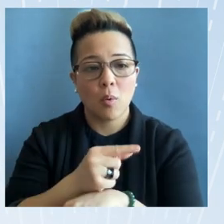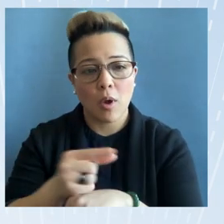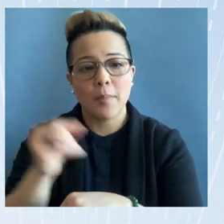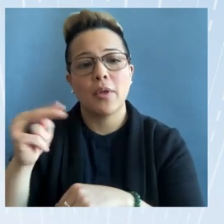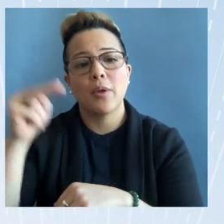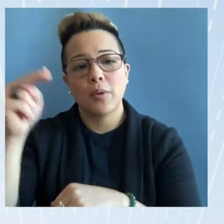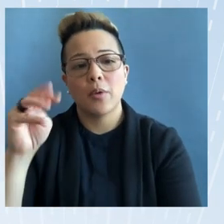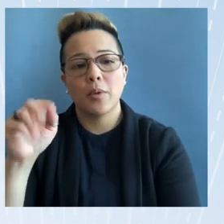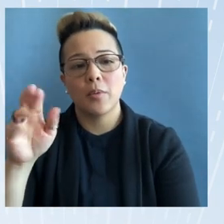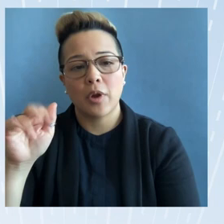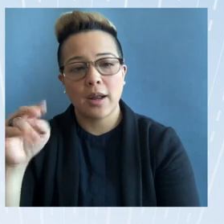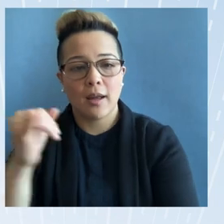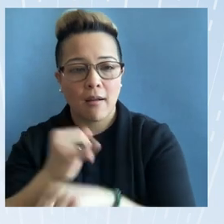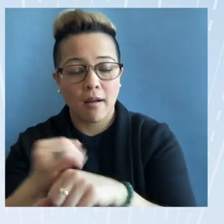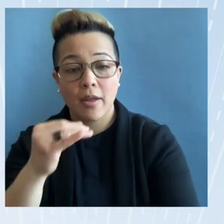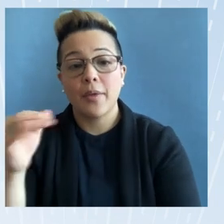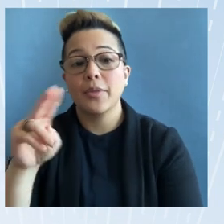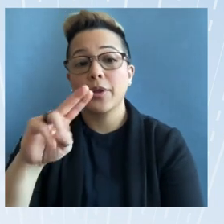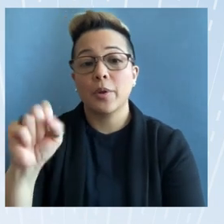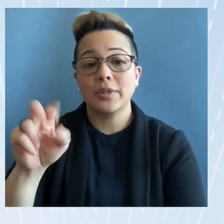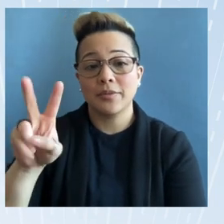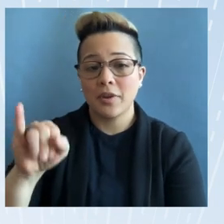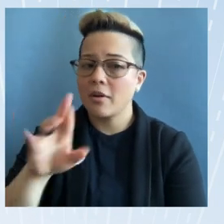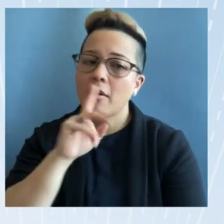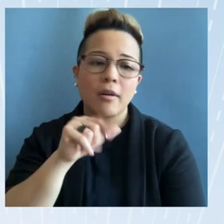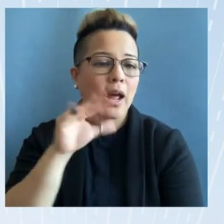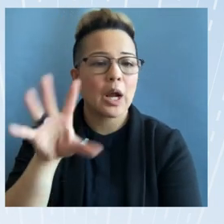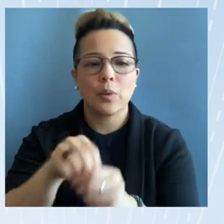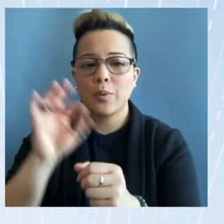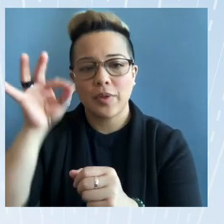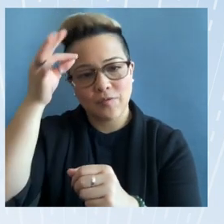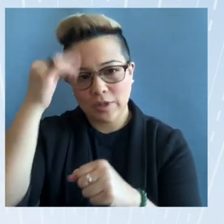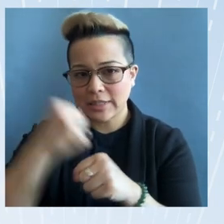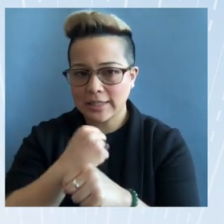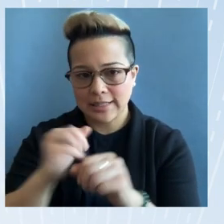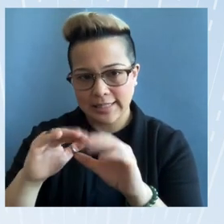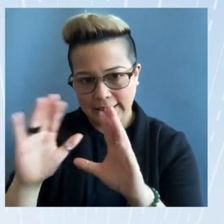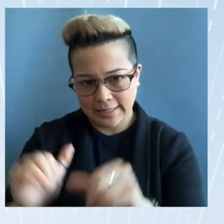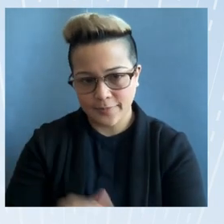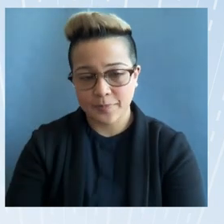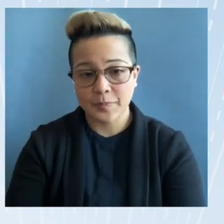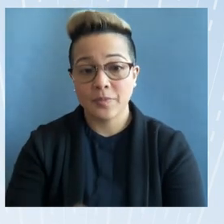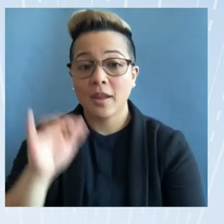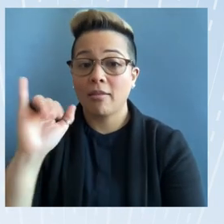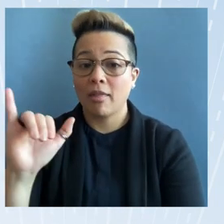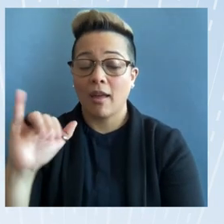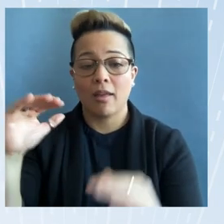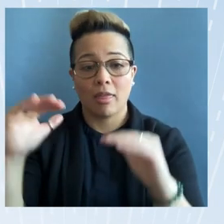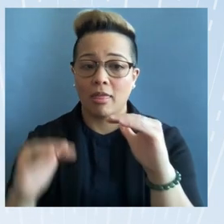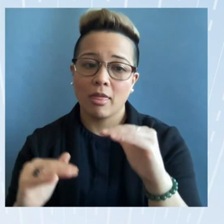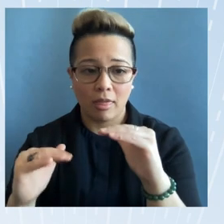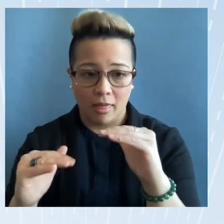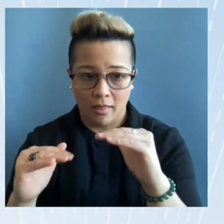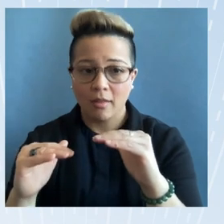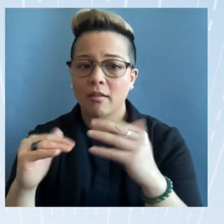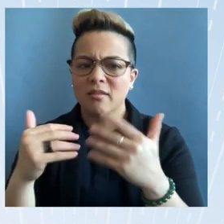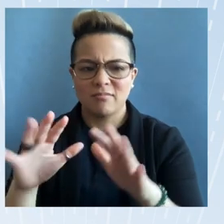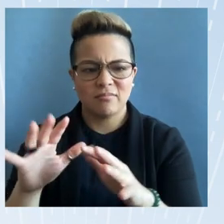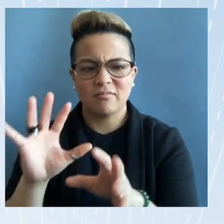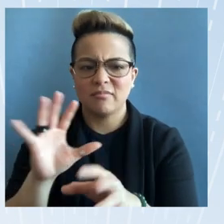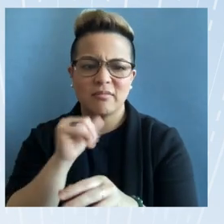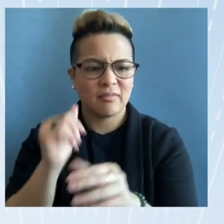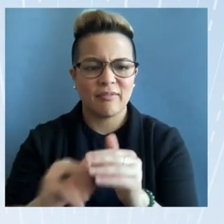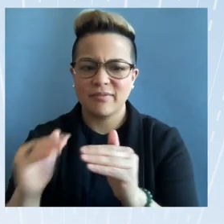Virgin Islands, are not included in the federal statistical system. This disproportionately and